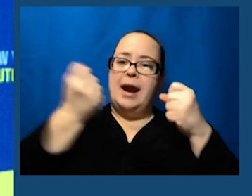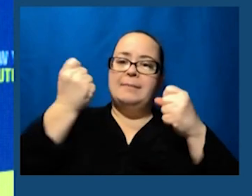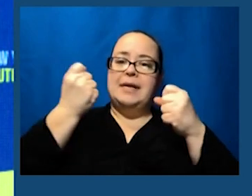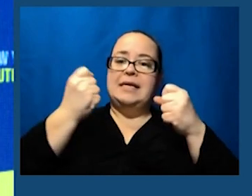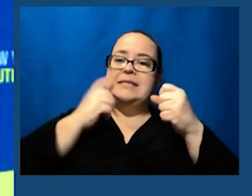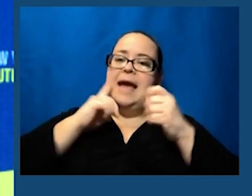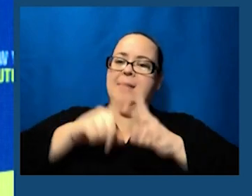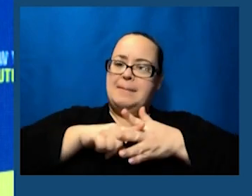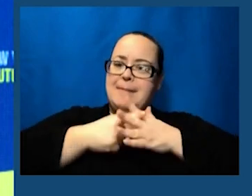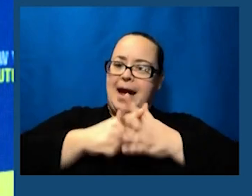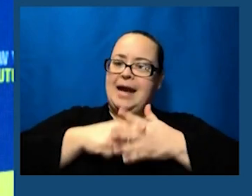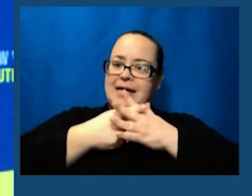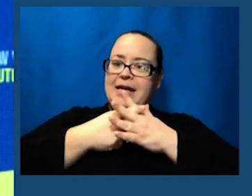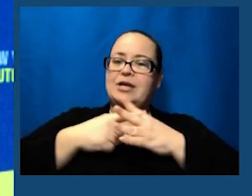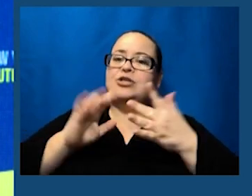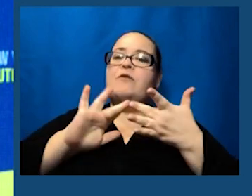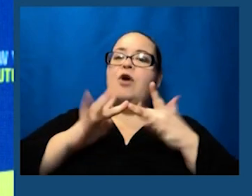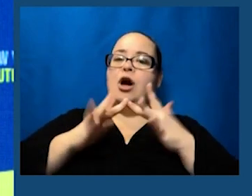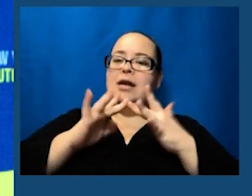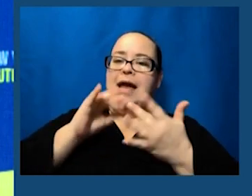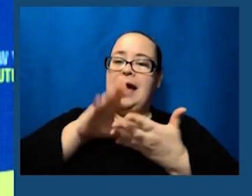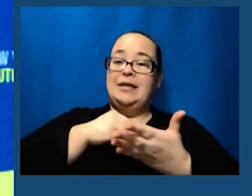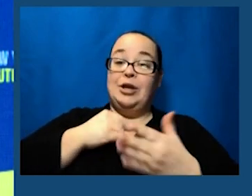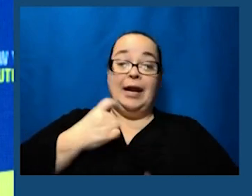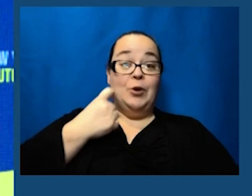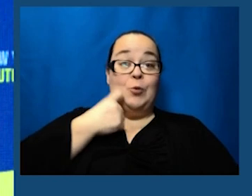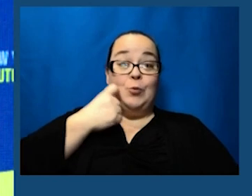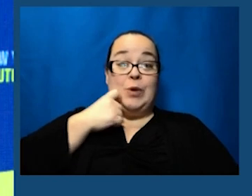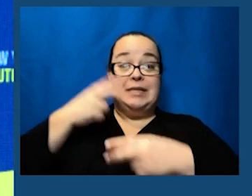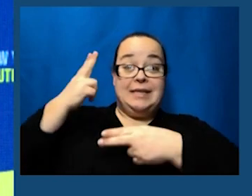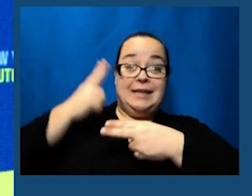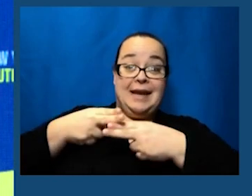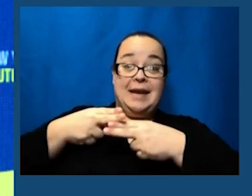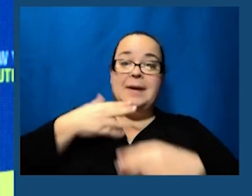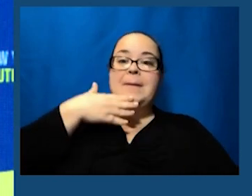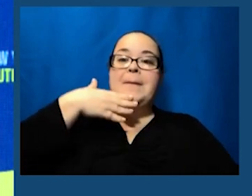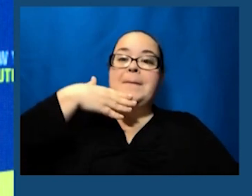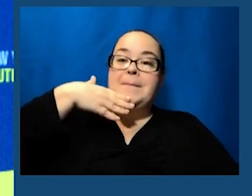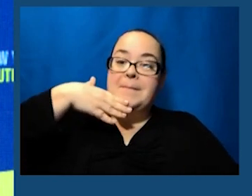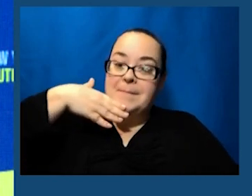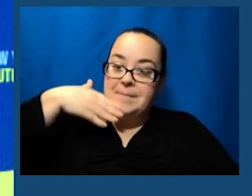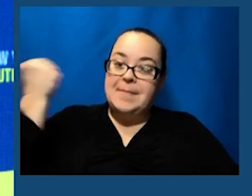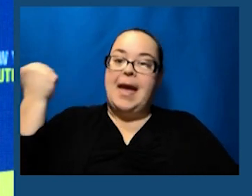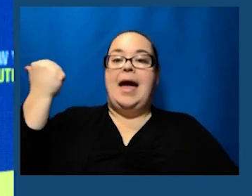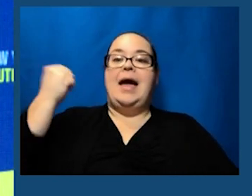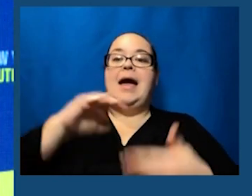and most recently, the best community college in New York State. To put